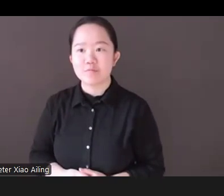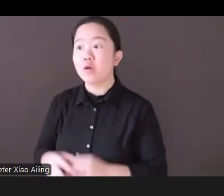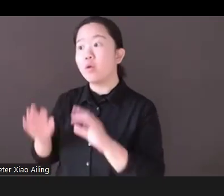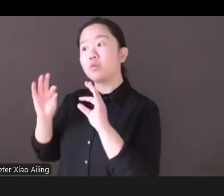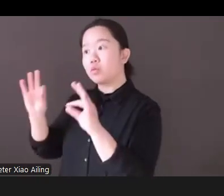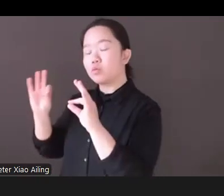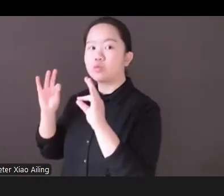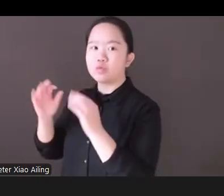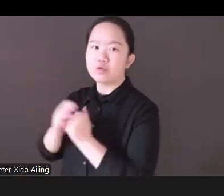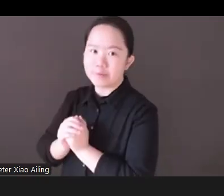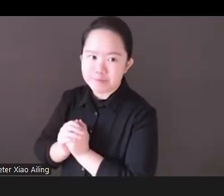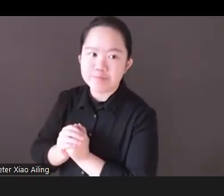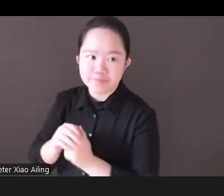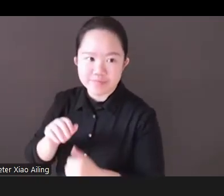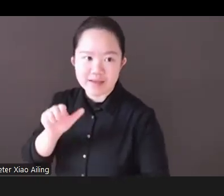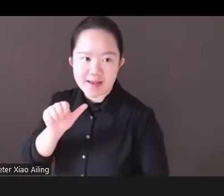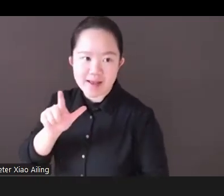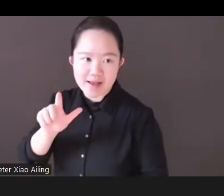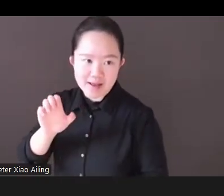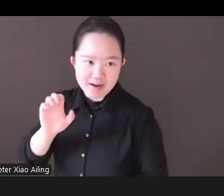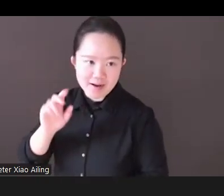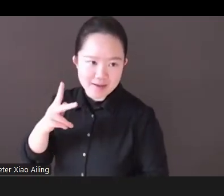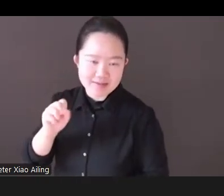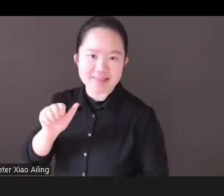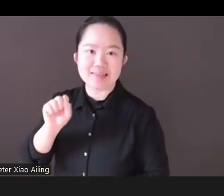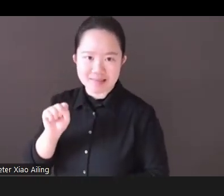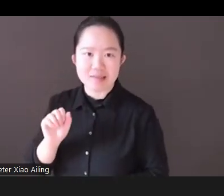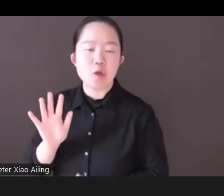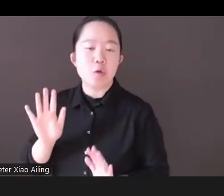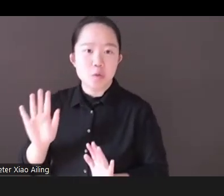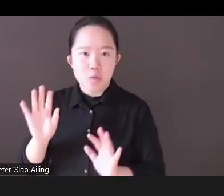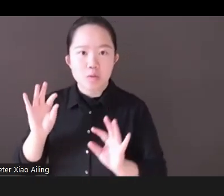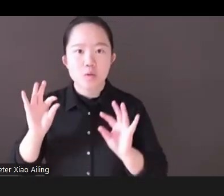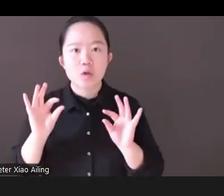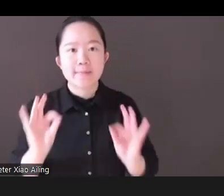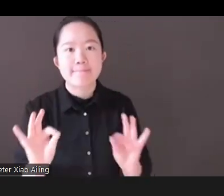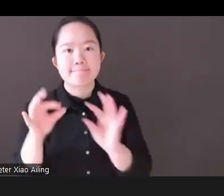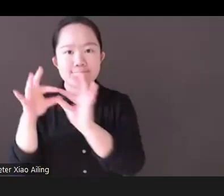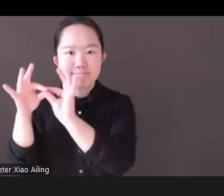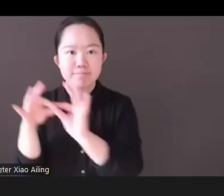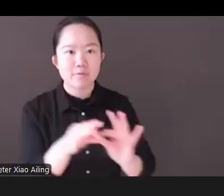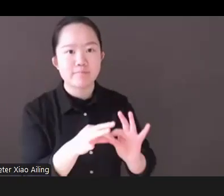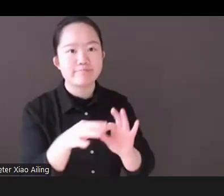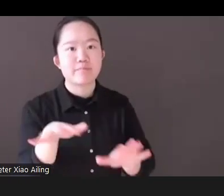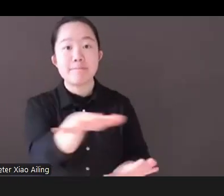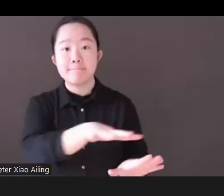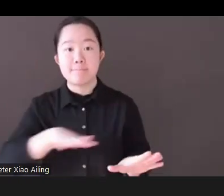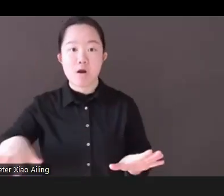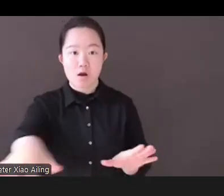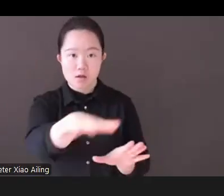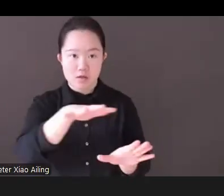We are fulfilling market surveillance activities for very many years. And we already have